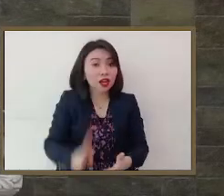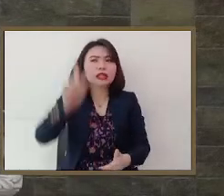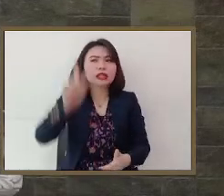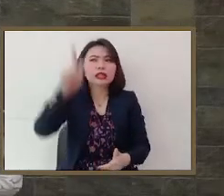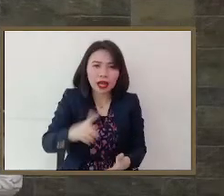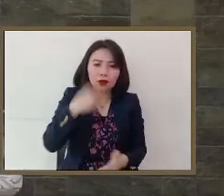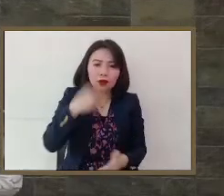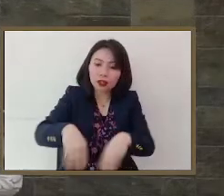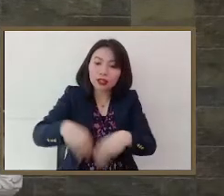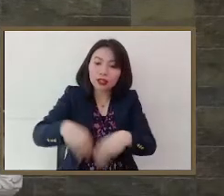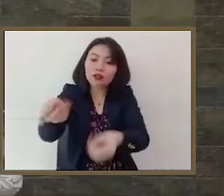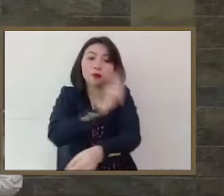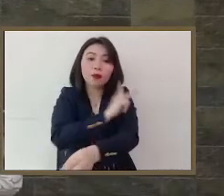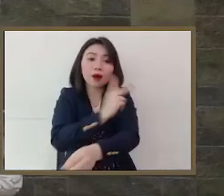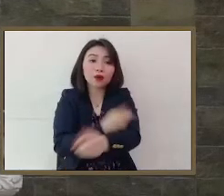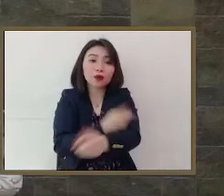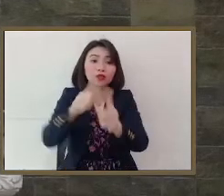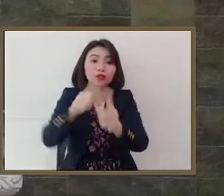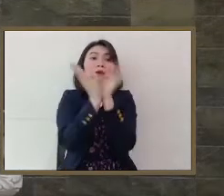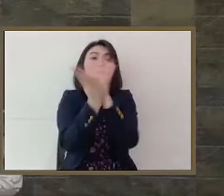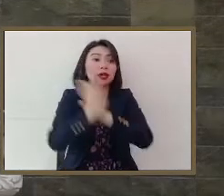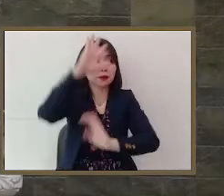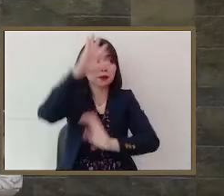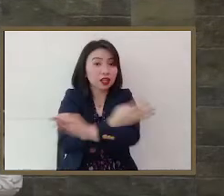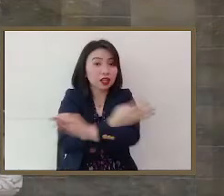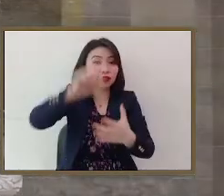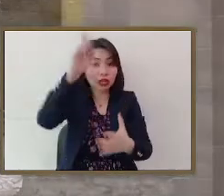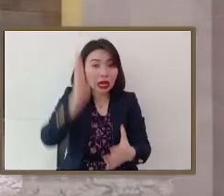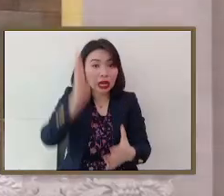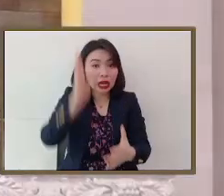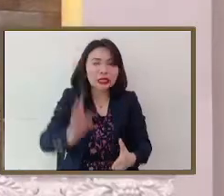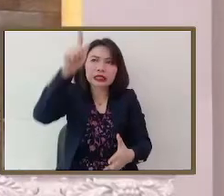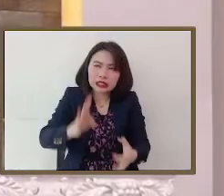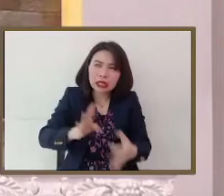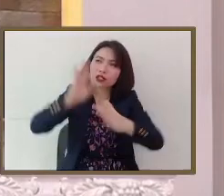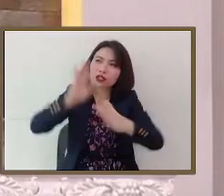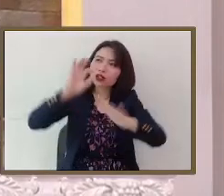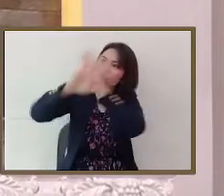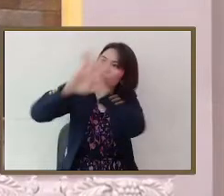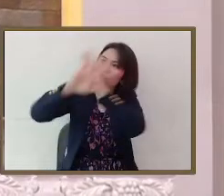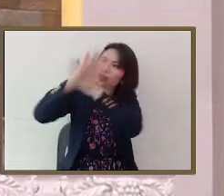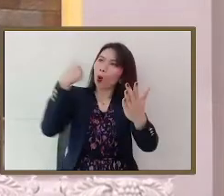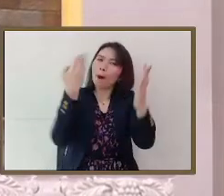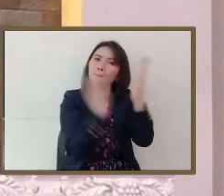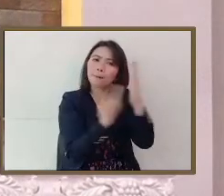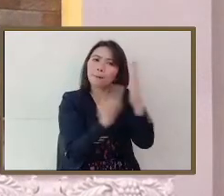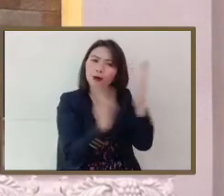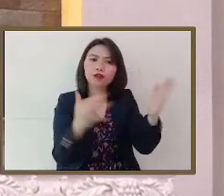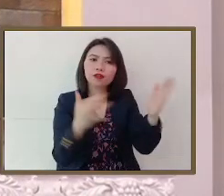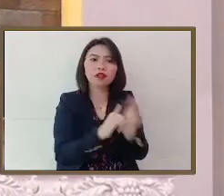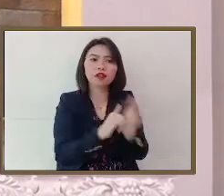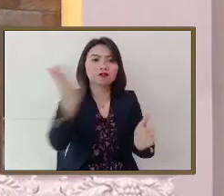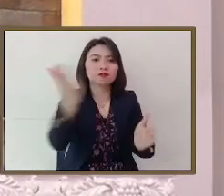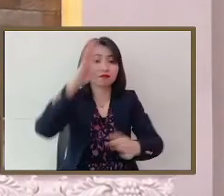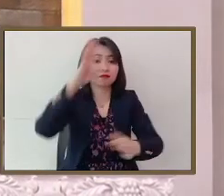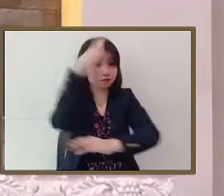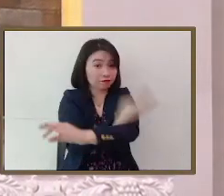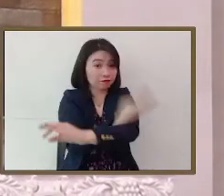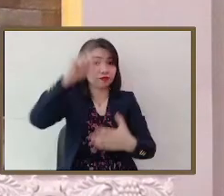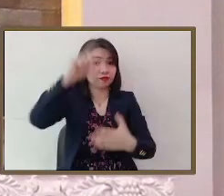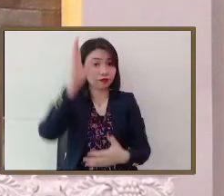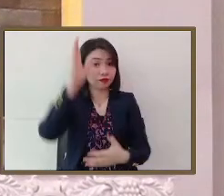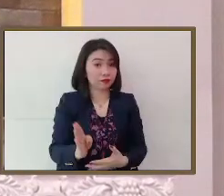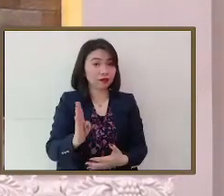the sons of God. And it is God in heaven who proclaimed that you are the Son of